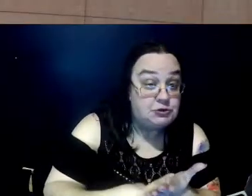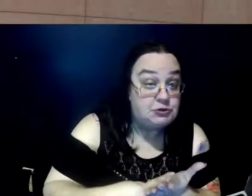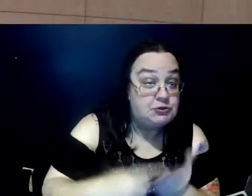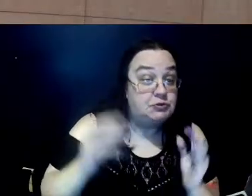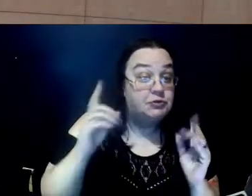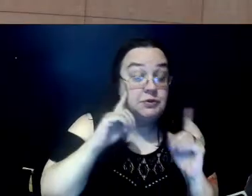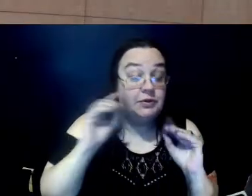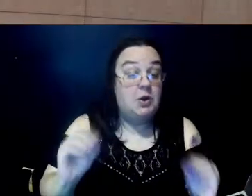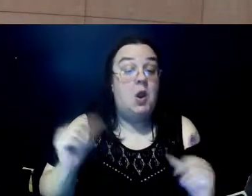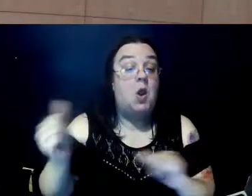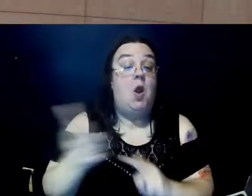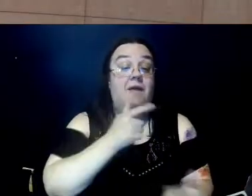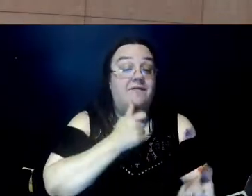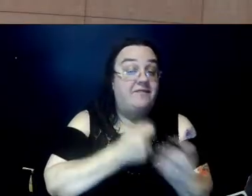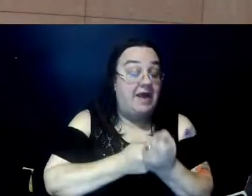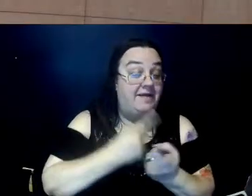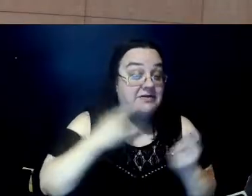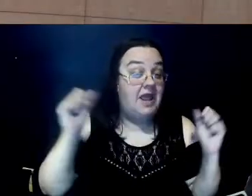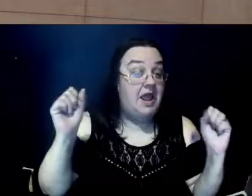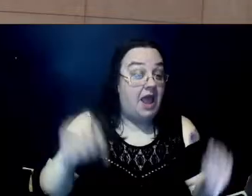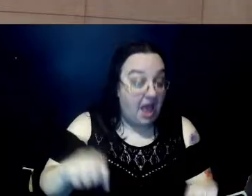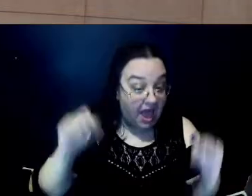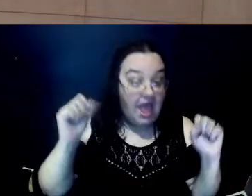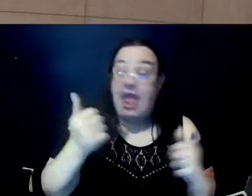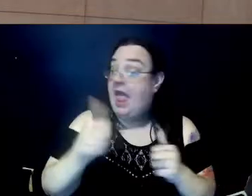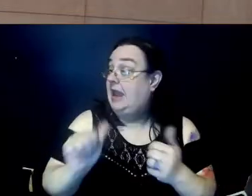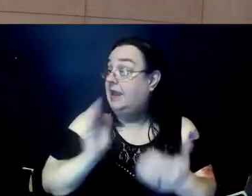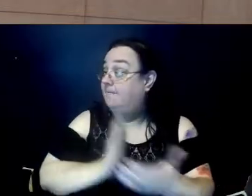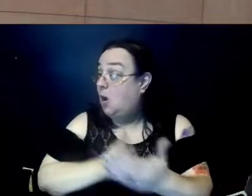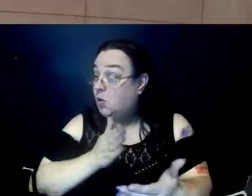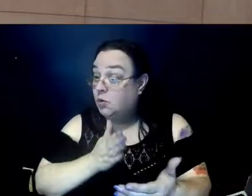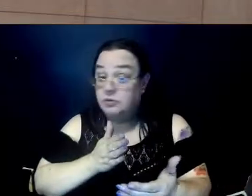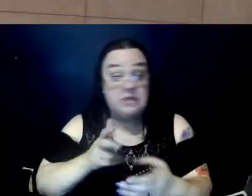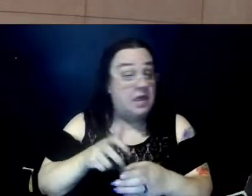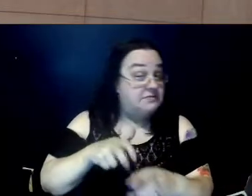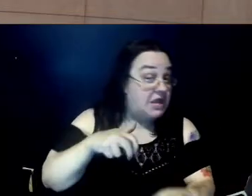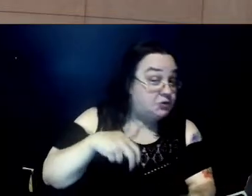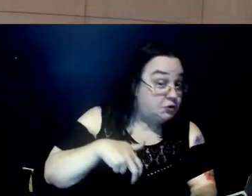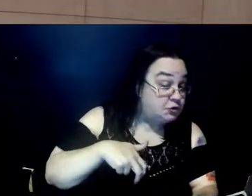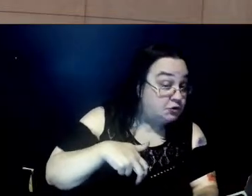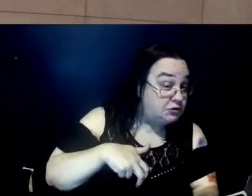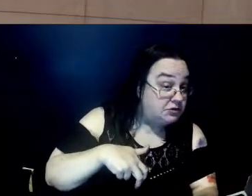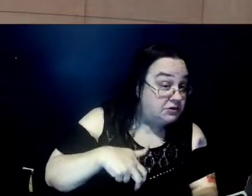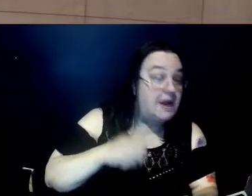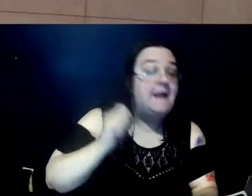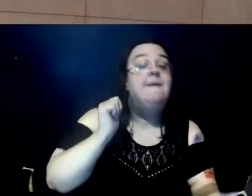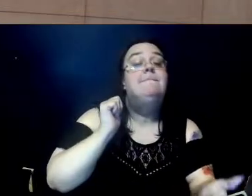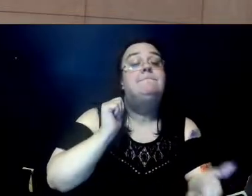Hearing none, all those in favor say aye. Aye. Any opposed? Any abstentions? The